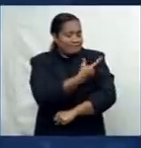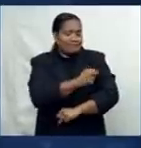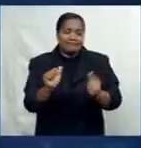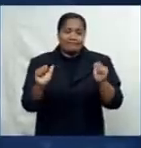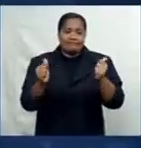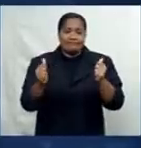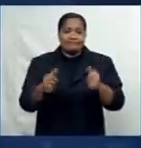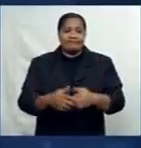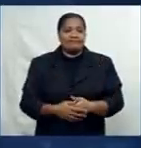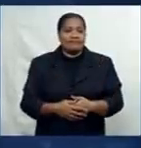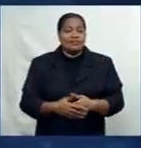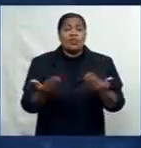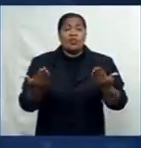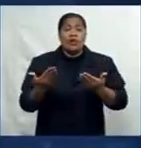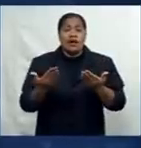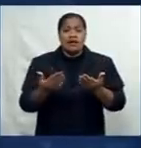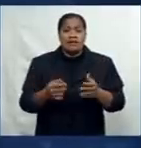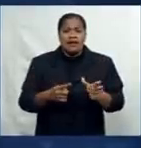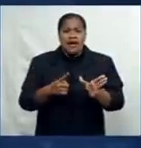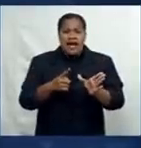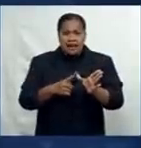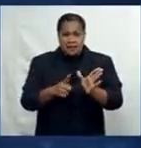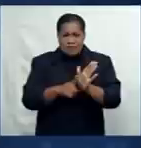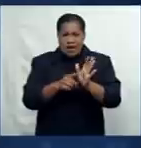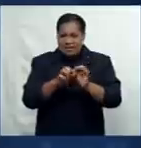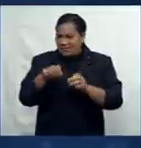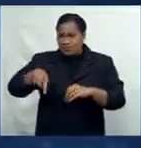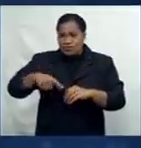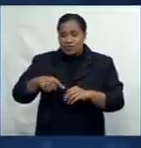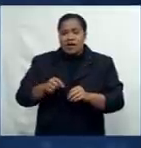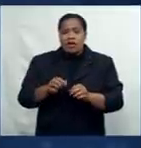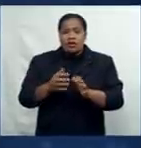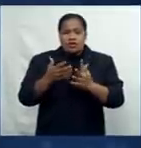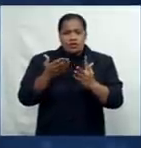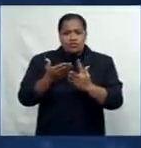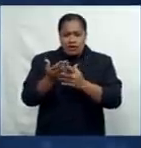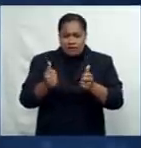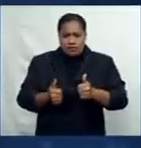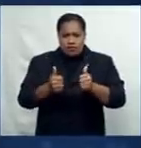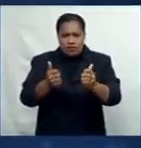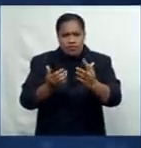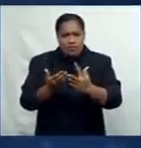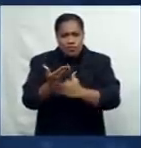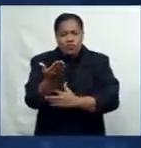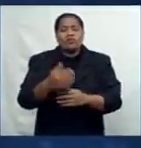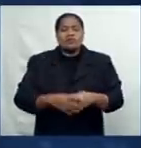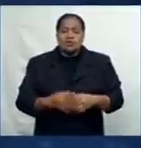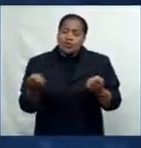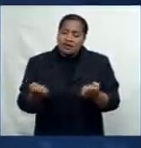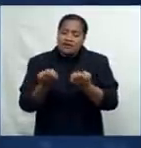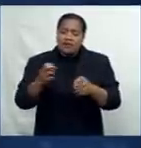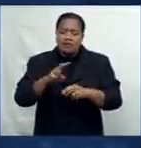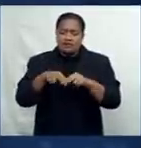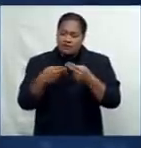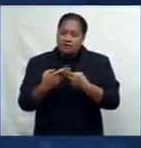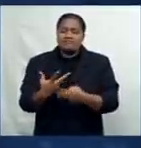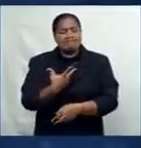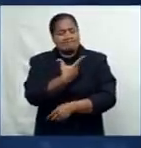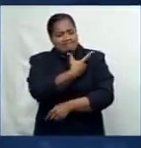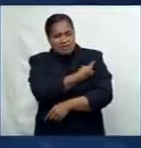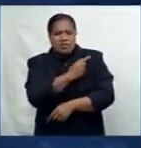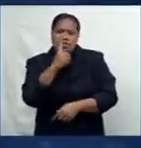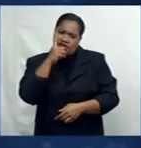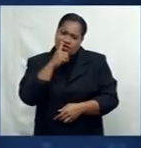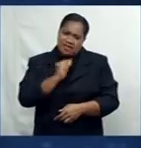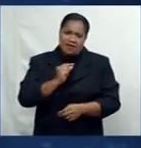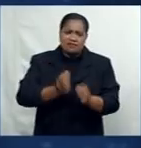the Albert Park Drive-Thru Vaccination Center. They are encouraging their friends and families to get vaccinated so they can return